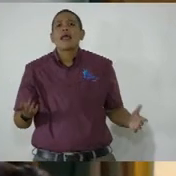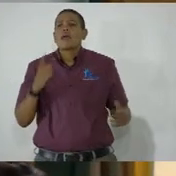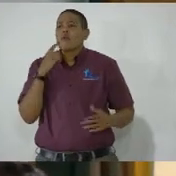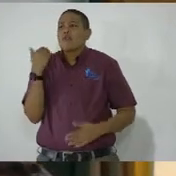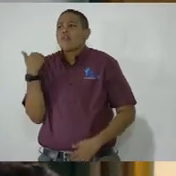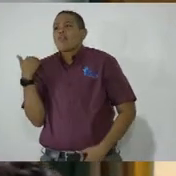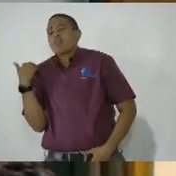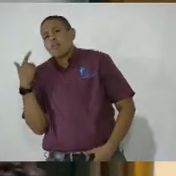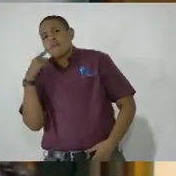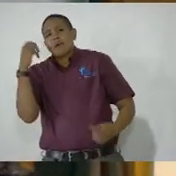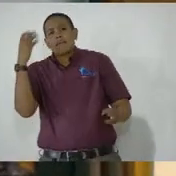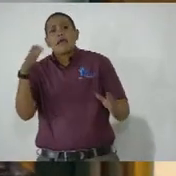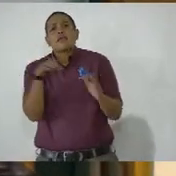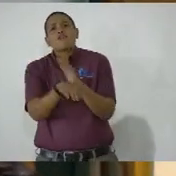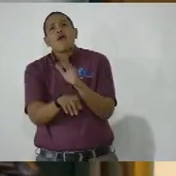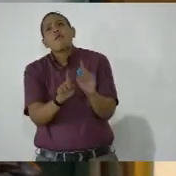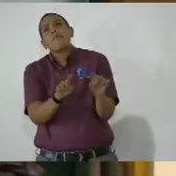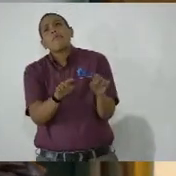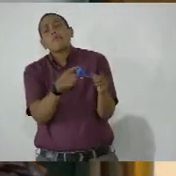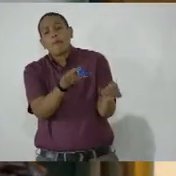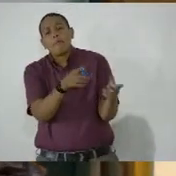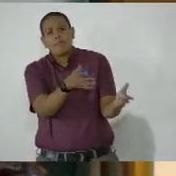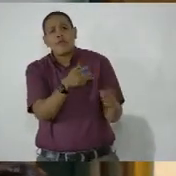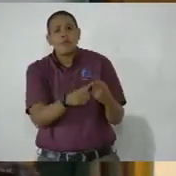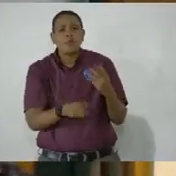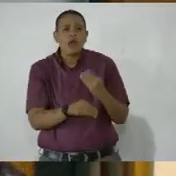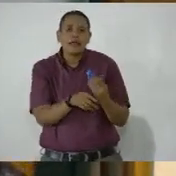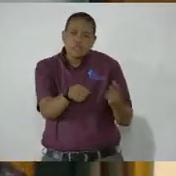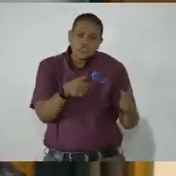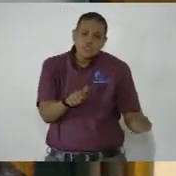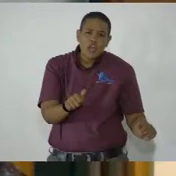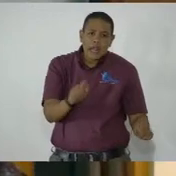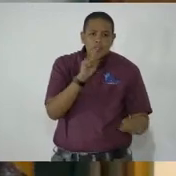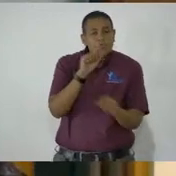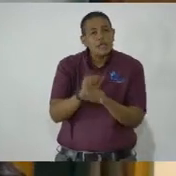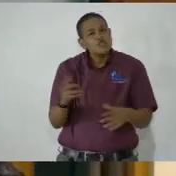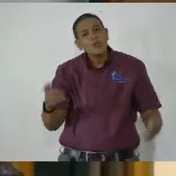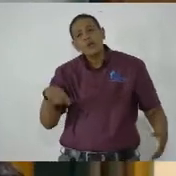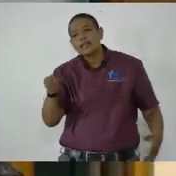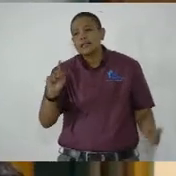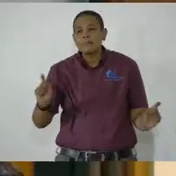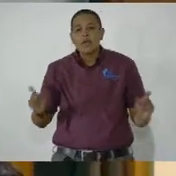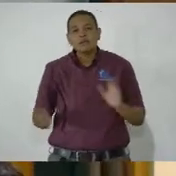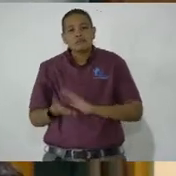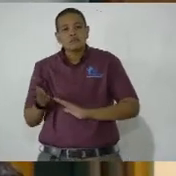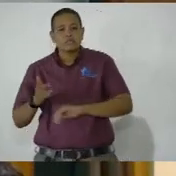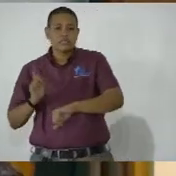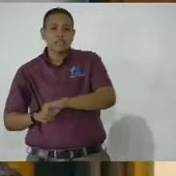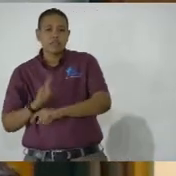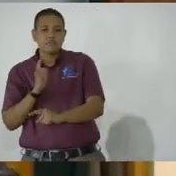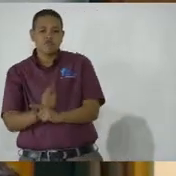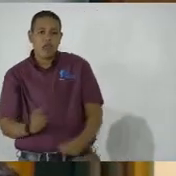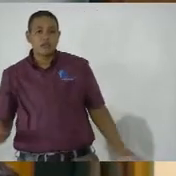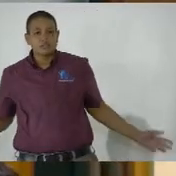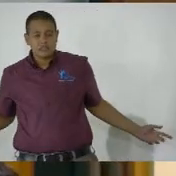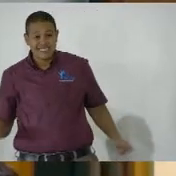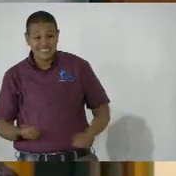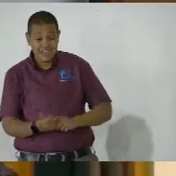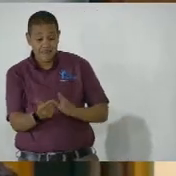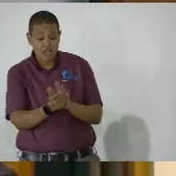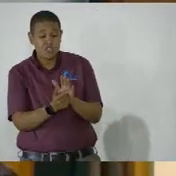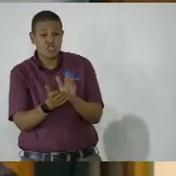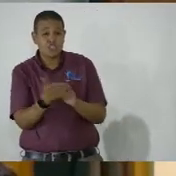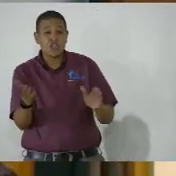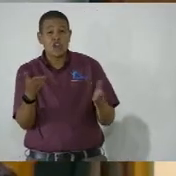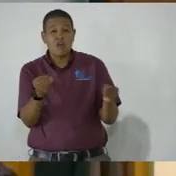by the number of criminal cases, but they're trying to ensure that they're dealt with in a timely manner. The Attorney General's